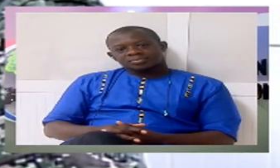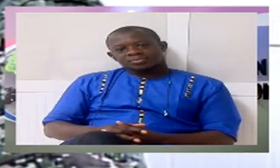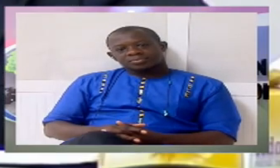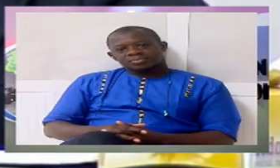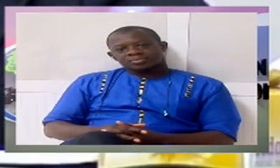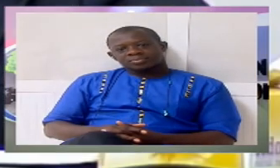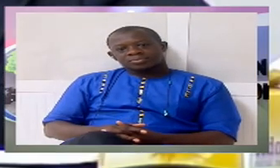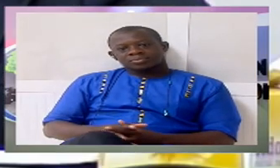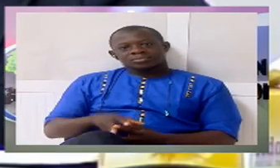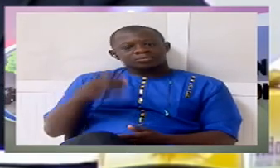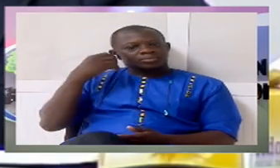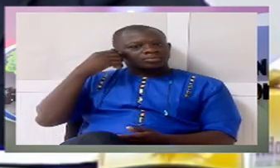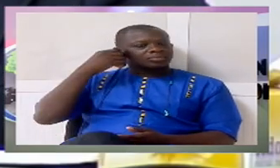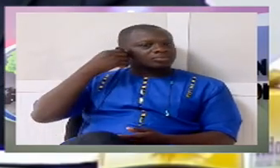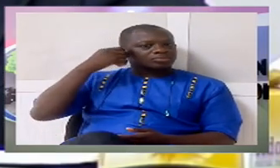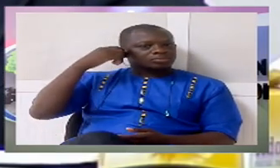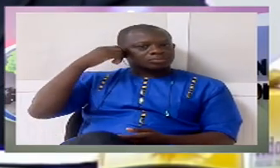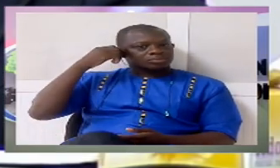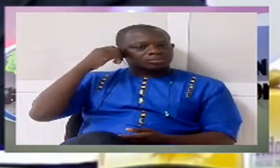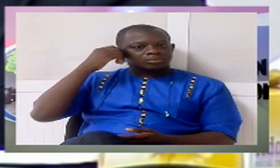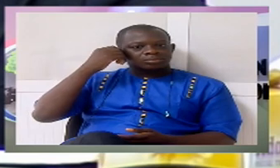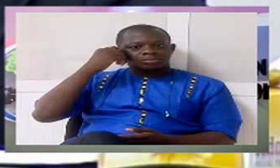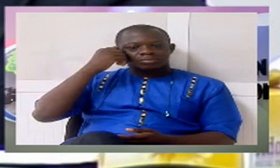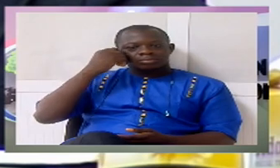I don't know how to say neutralize in Wolof,